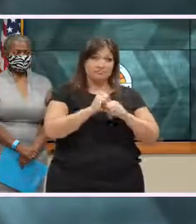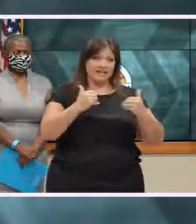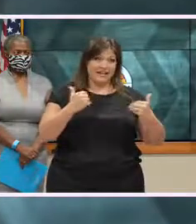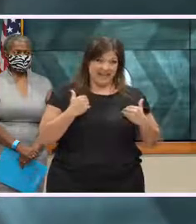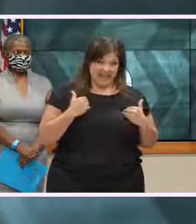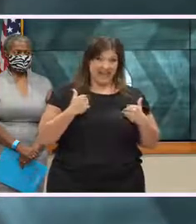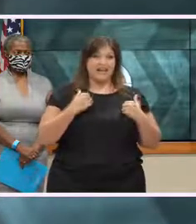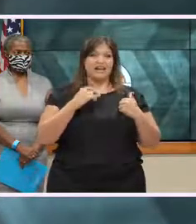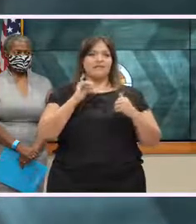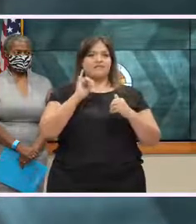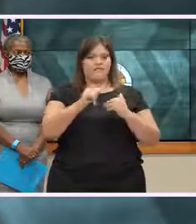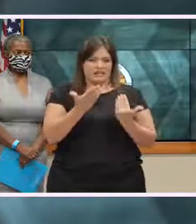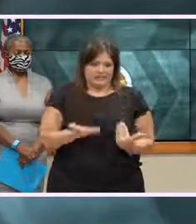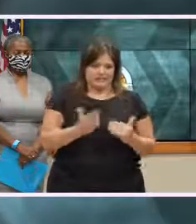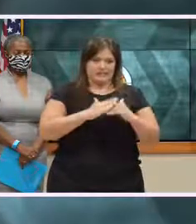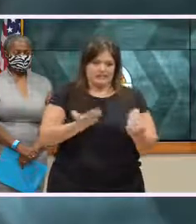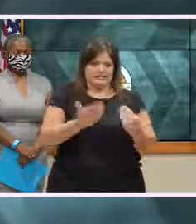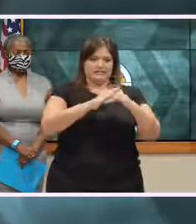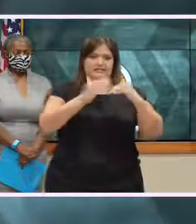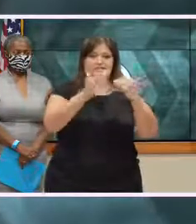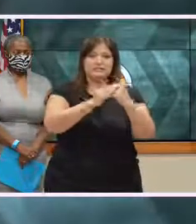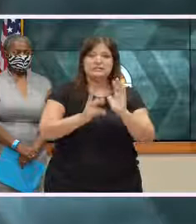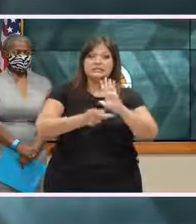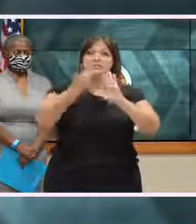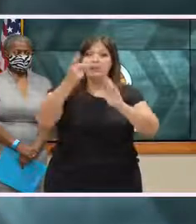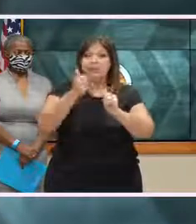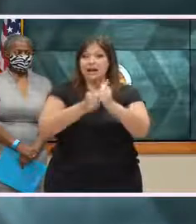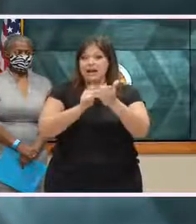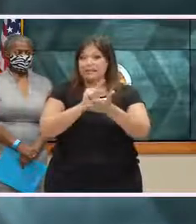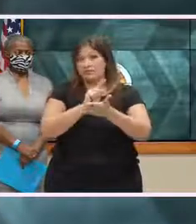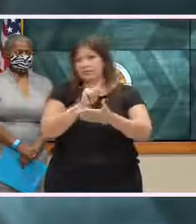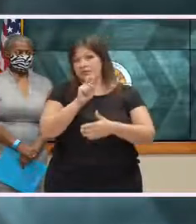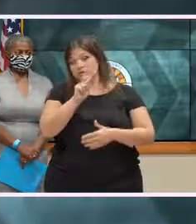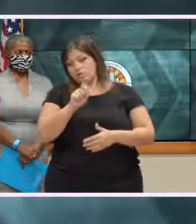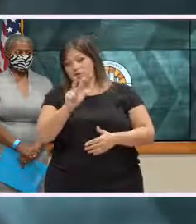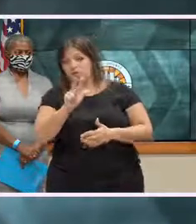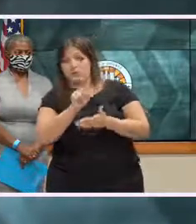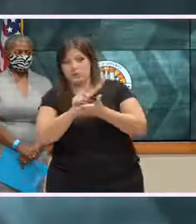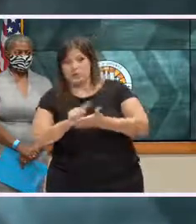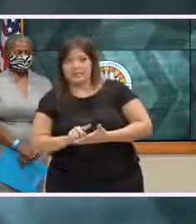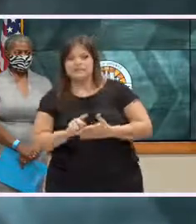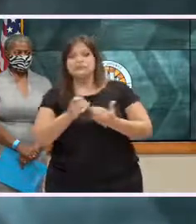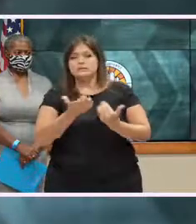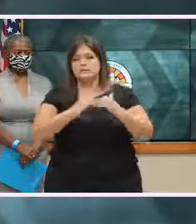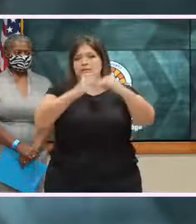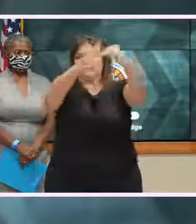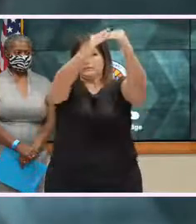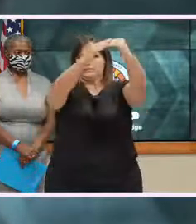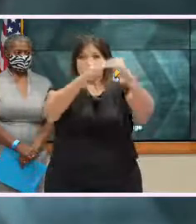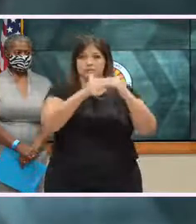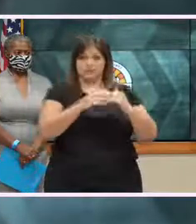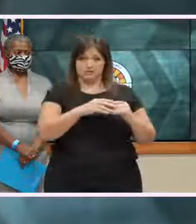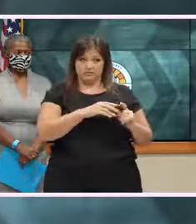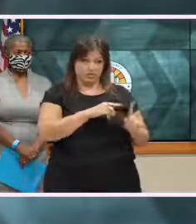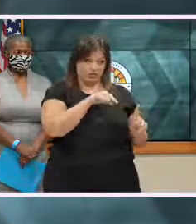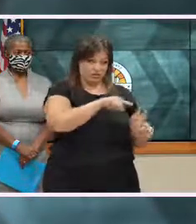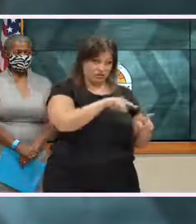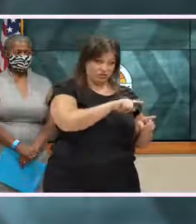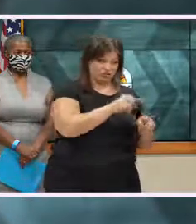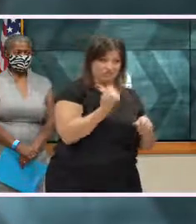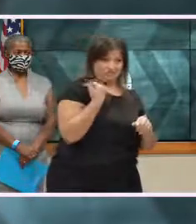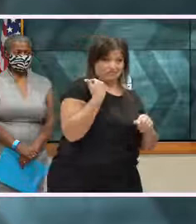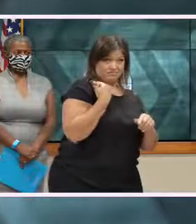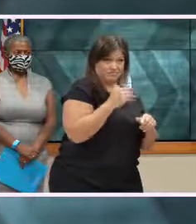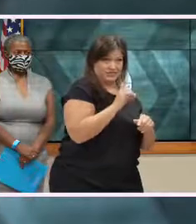every 2.3 weeks, which is faster than at every point during the last wave of the disease